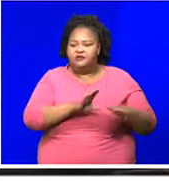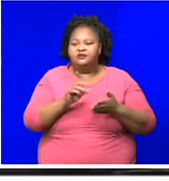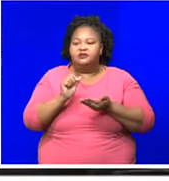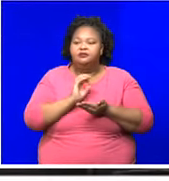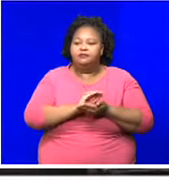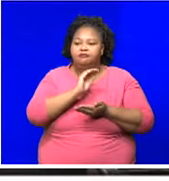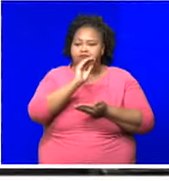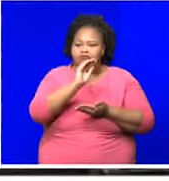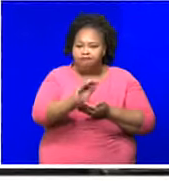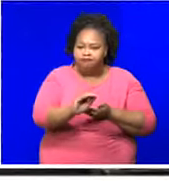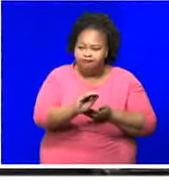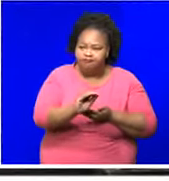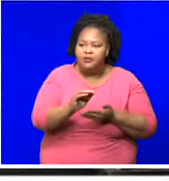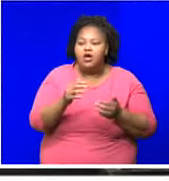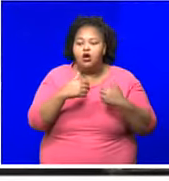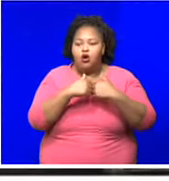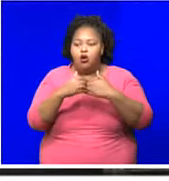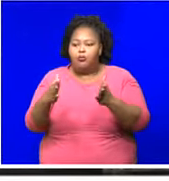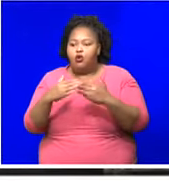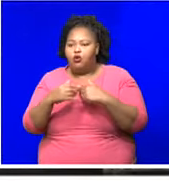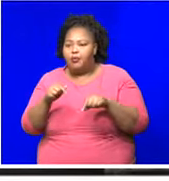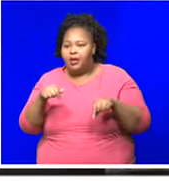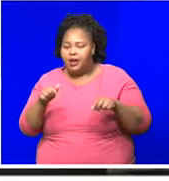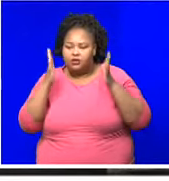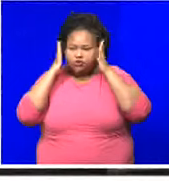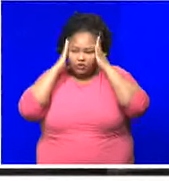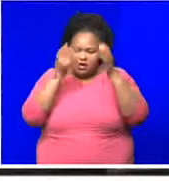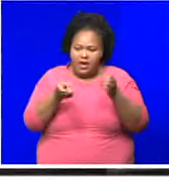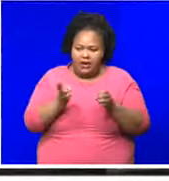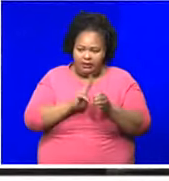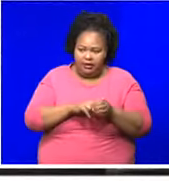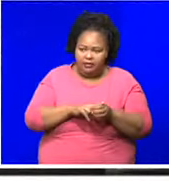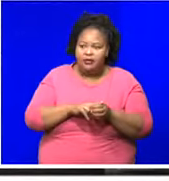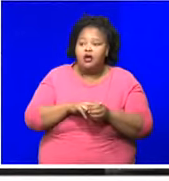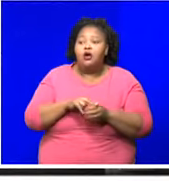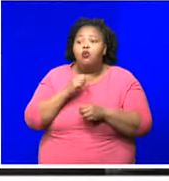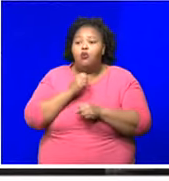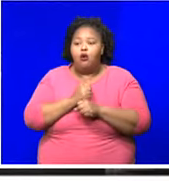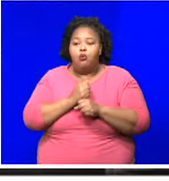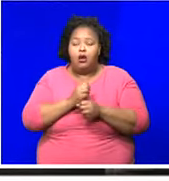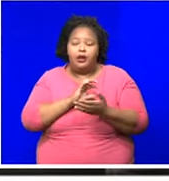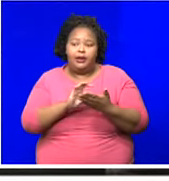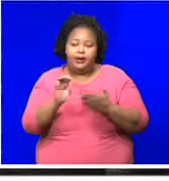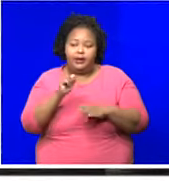it with local reinsurance companies or provide for proportional reinsurance